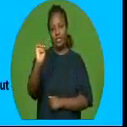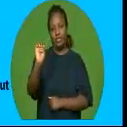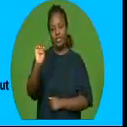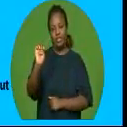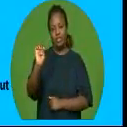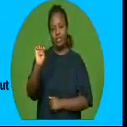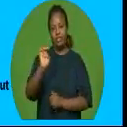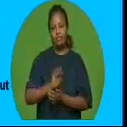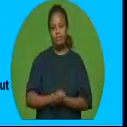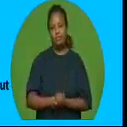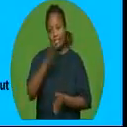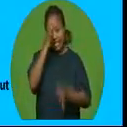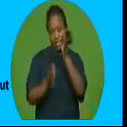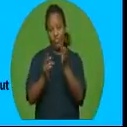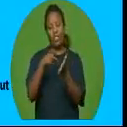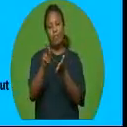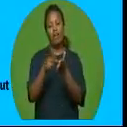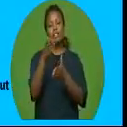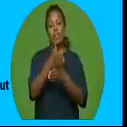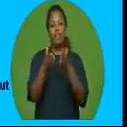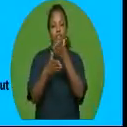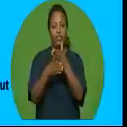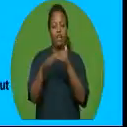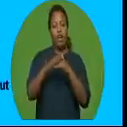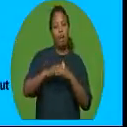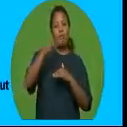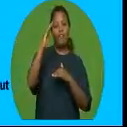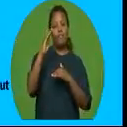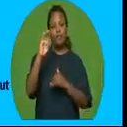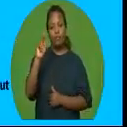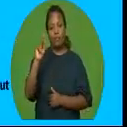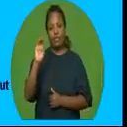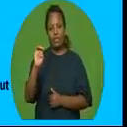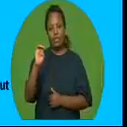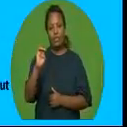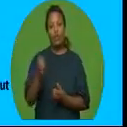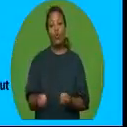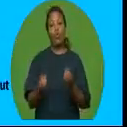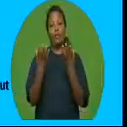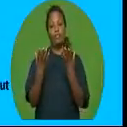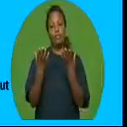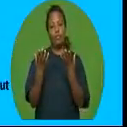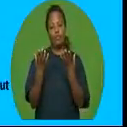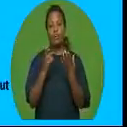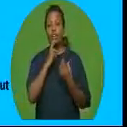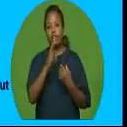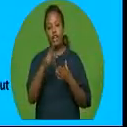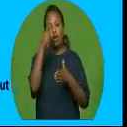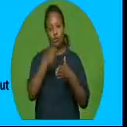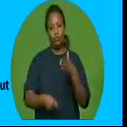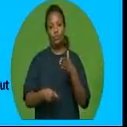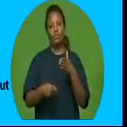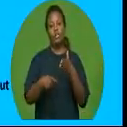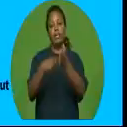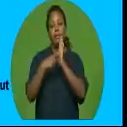E. If the price level is above PE, quantity of real